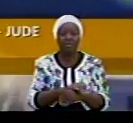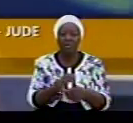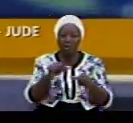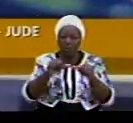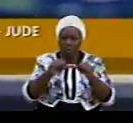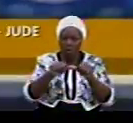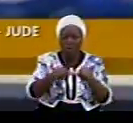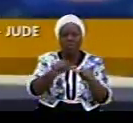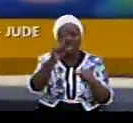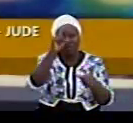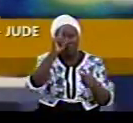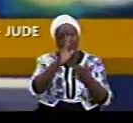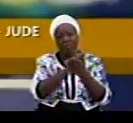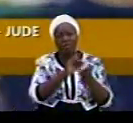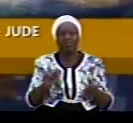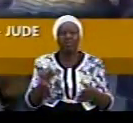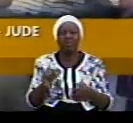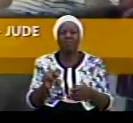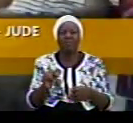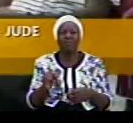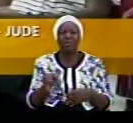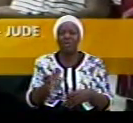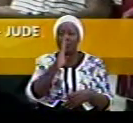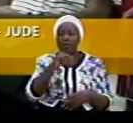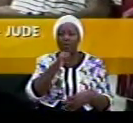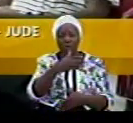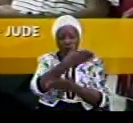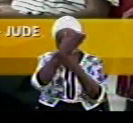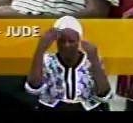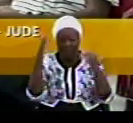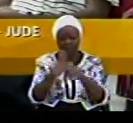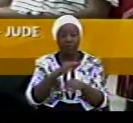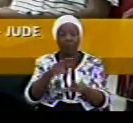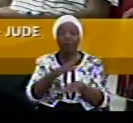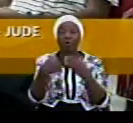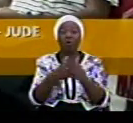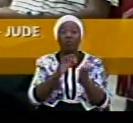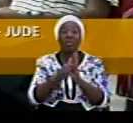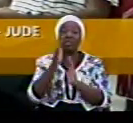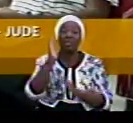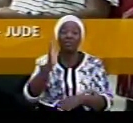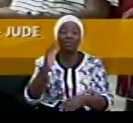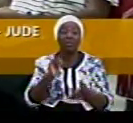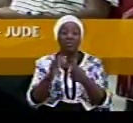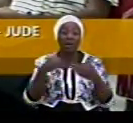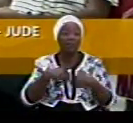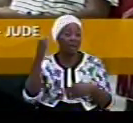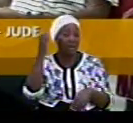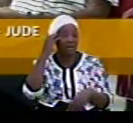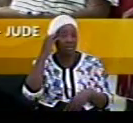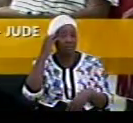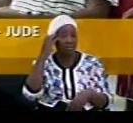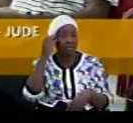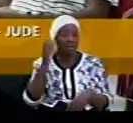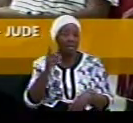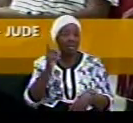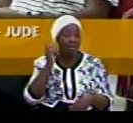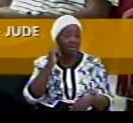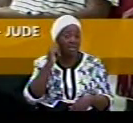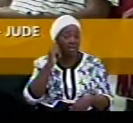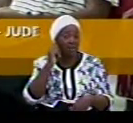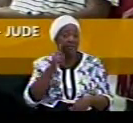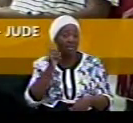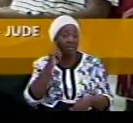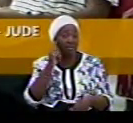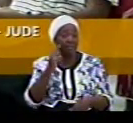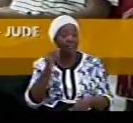not forgetful of all these testimonies you have heard. Deaf ears open, be not forgetful.